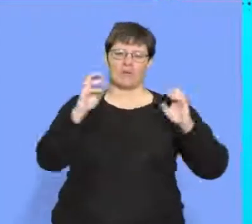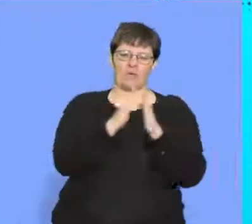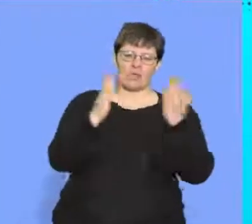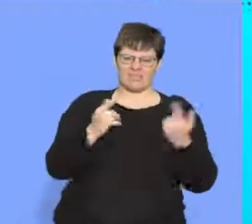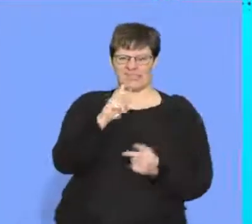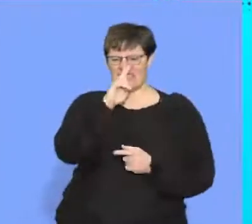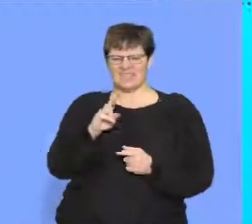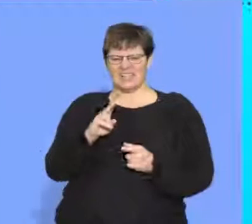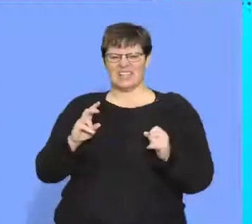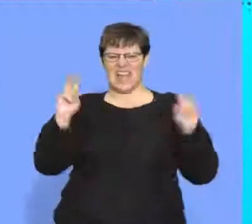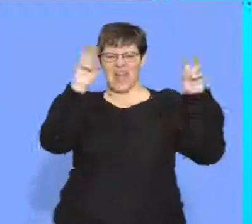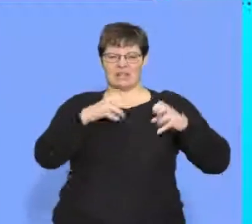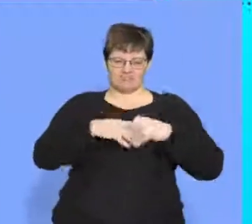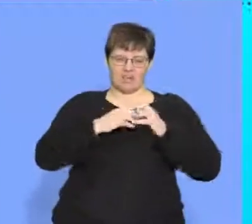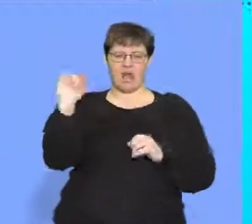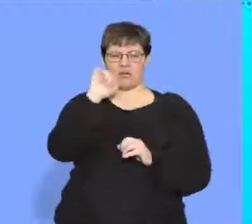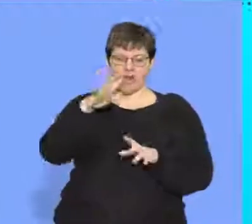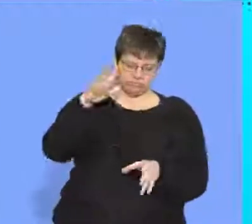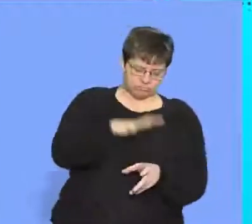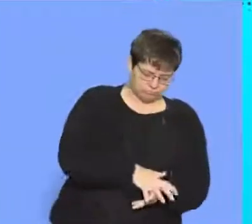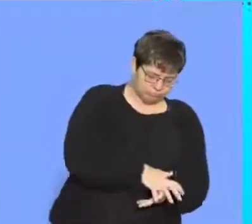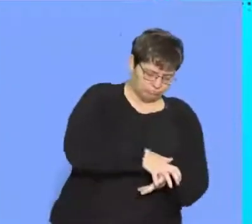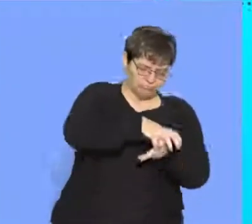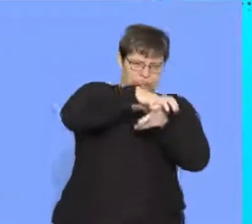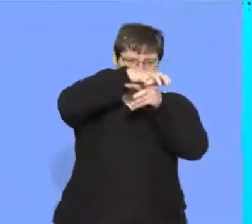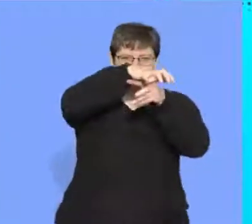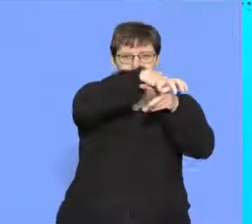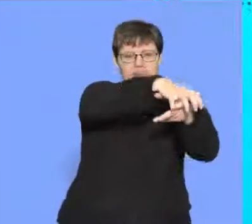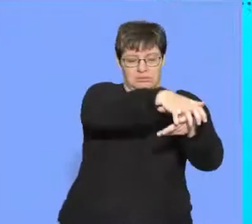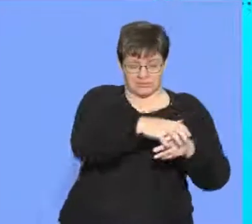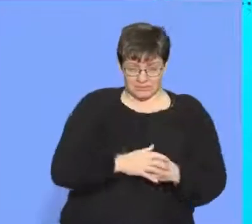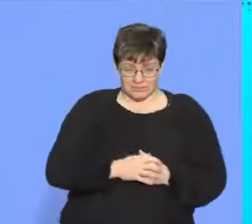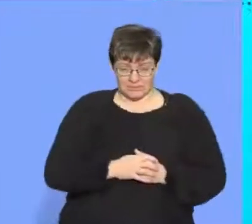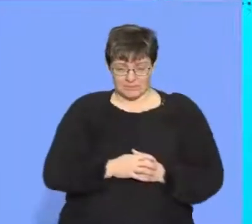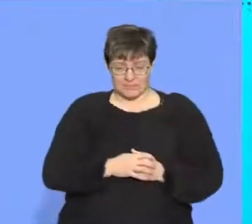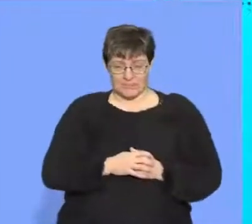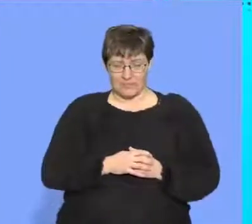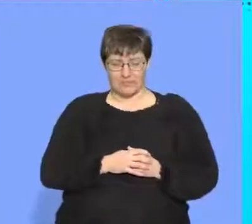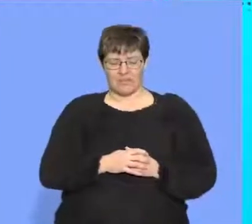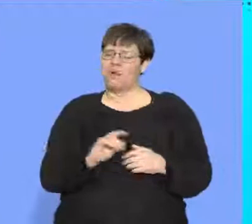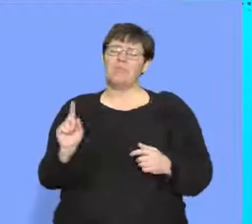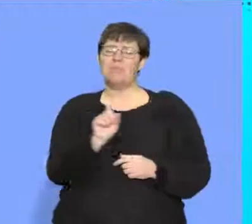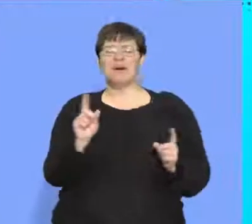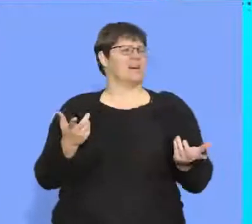electromagnets like you see used to pick up scrap cars in a junkyard. But the question is,